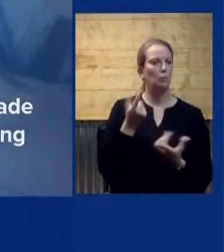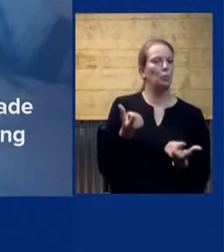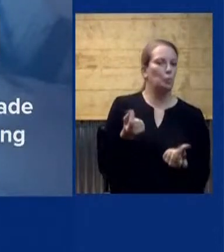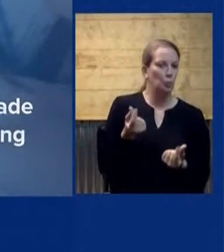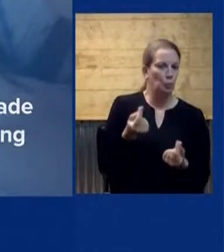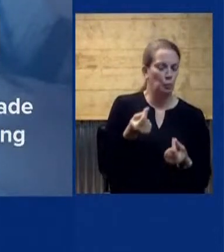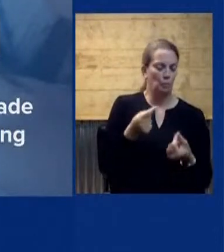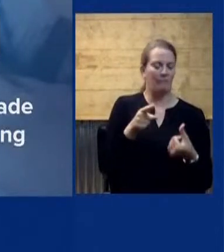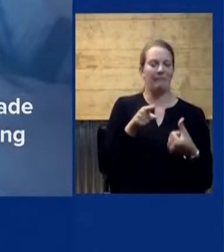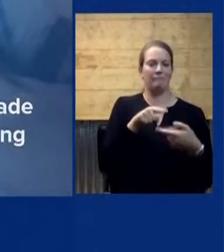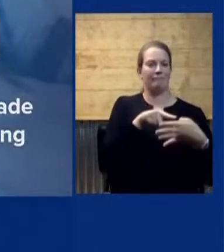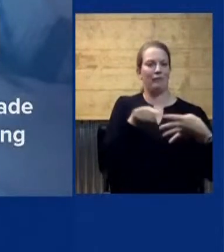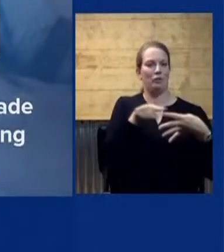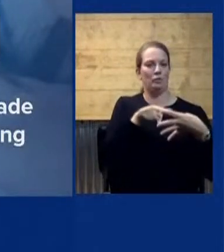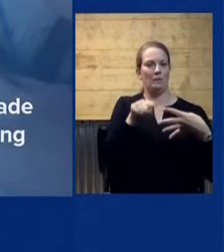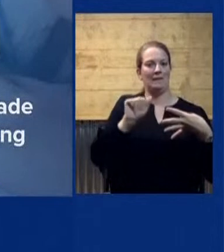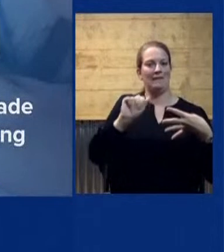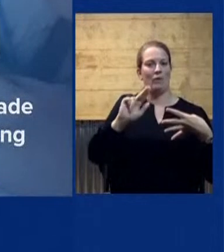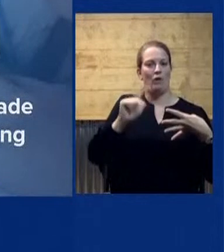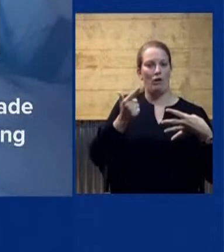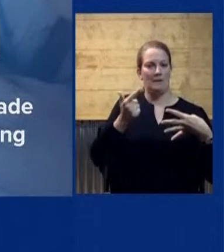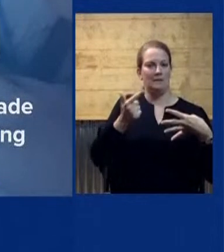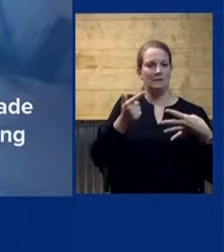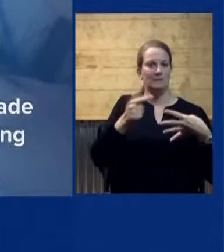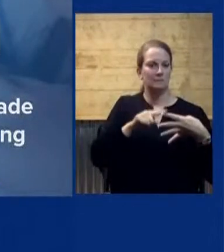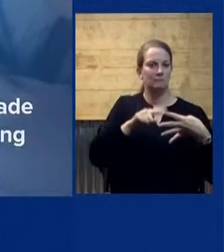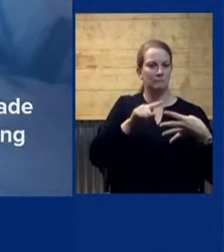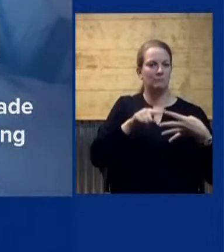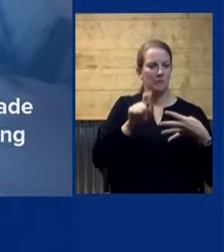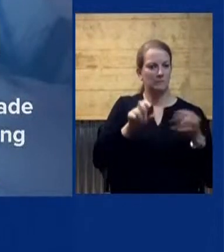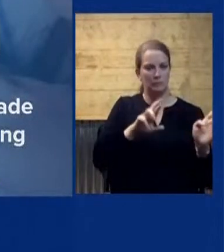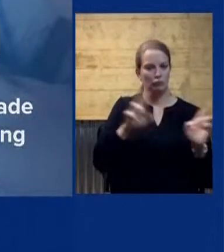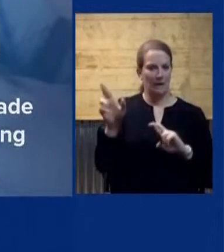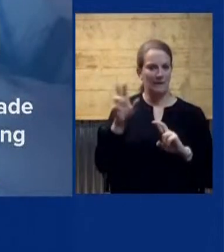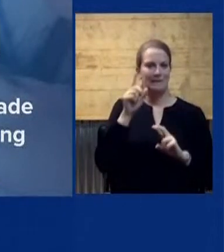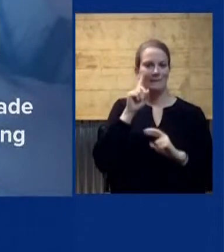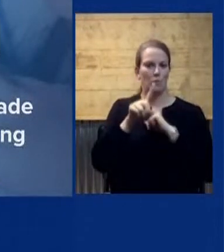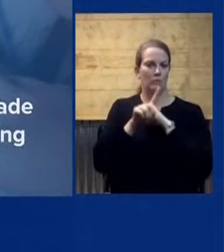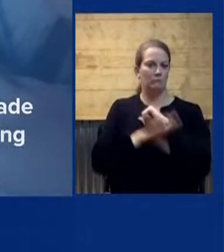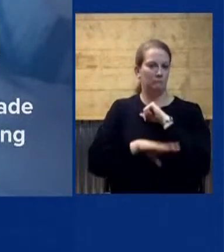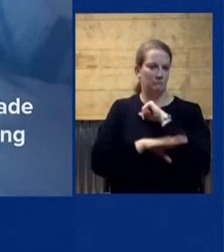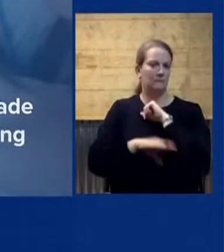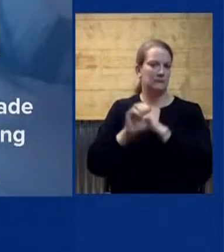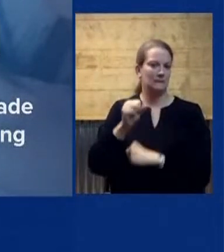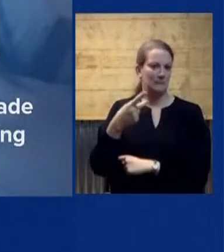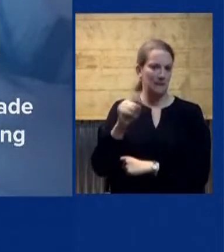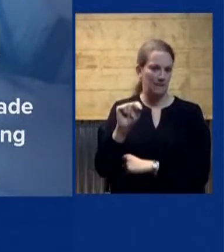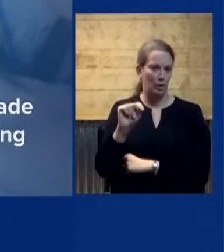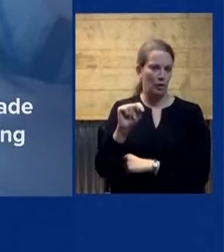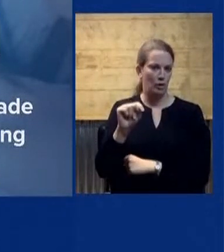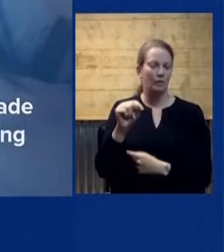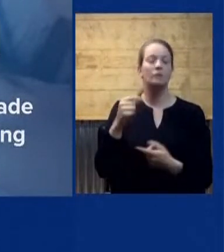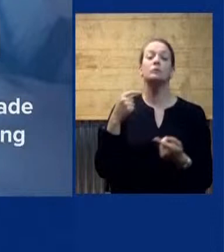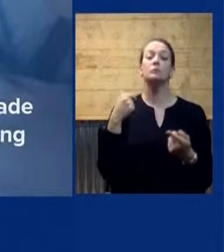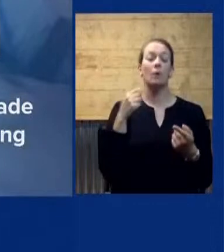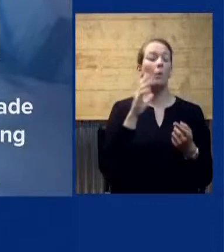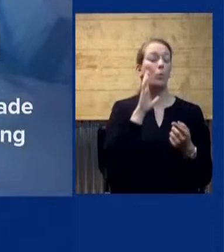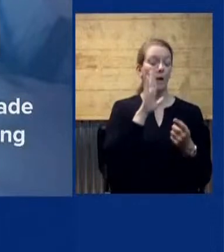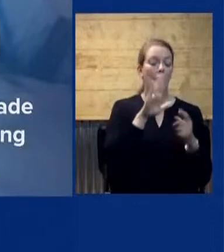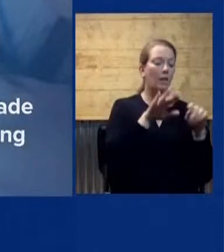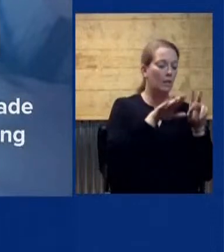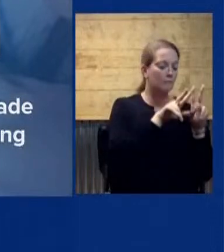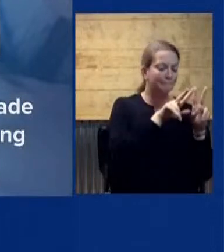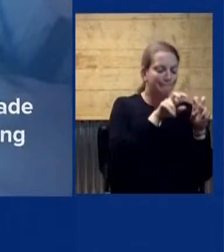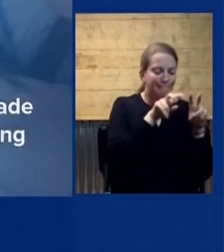then turn on the switches and get everything ready for September. And we'll look at the data in